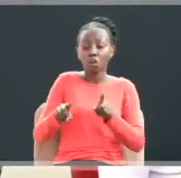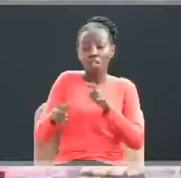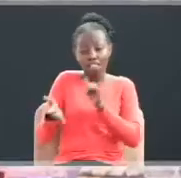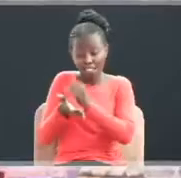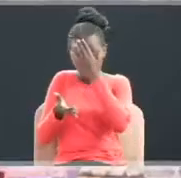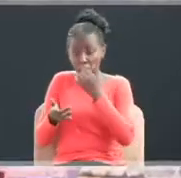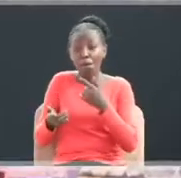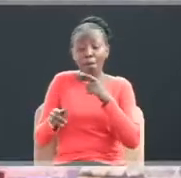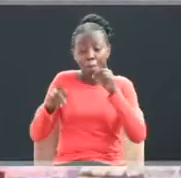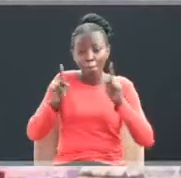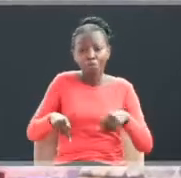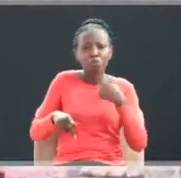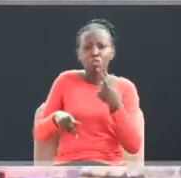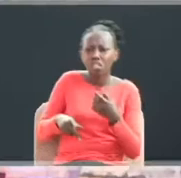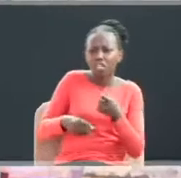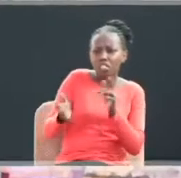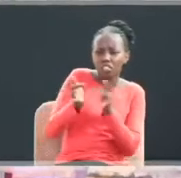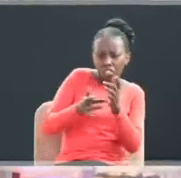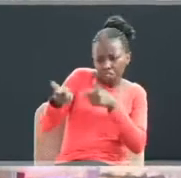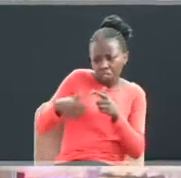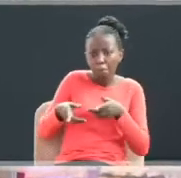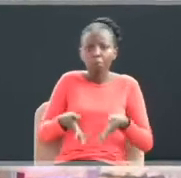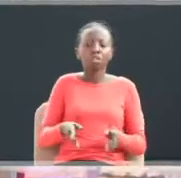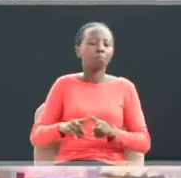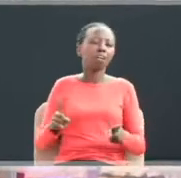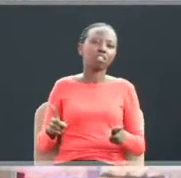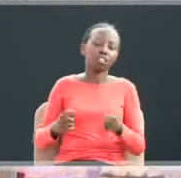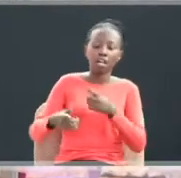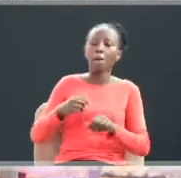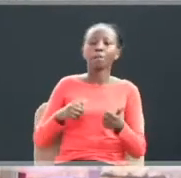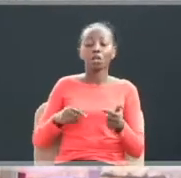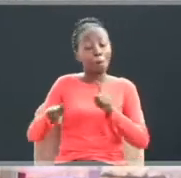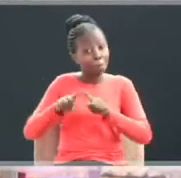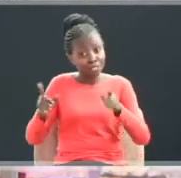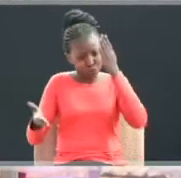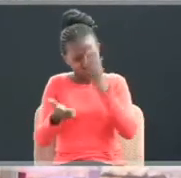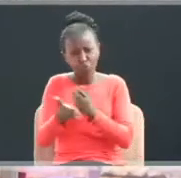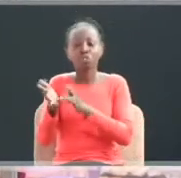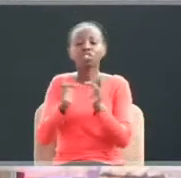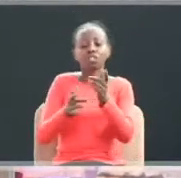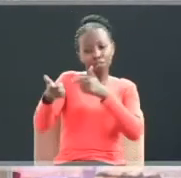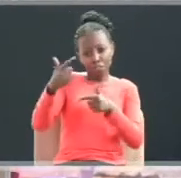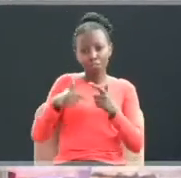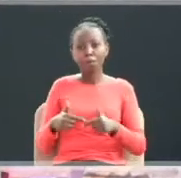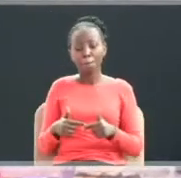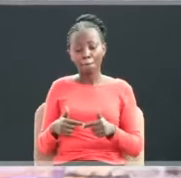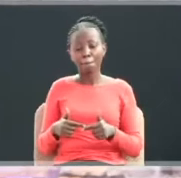he is coming on this day and nothing has happened. But the truth is, he is coming, and his coming is